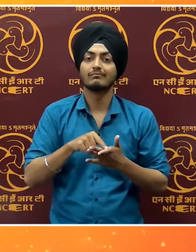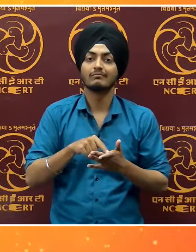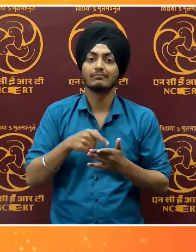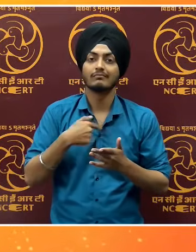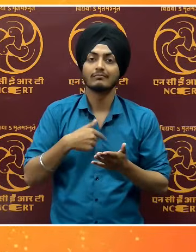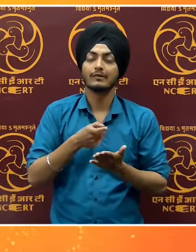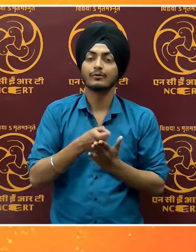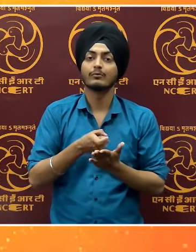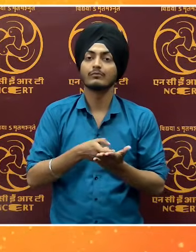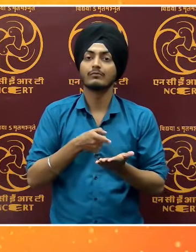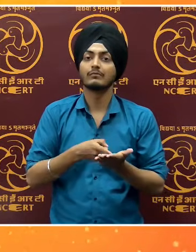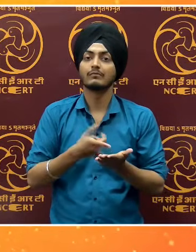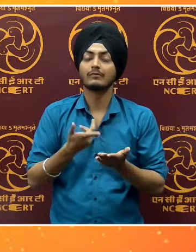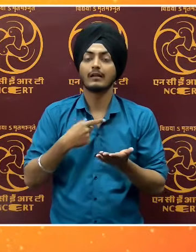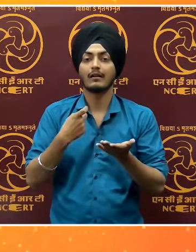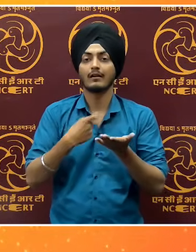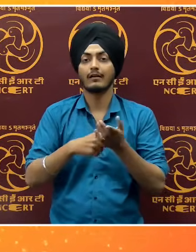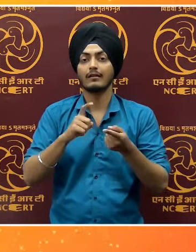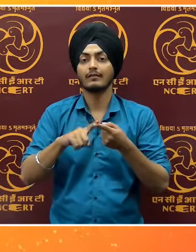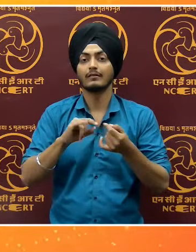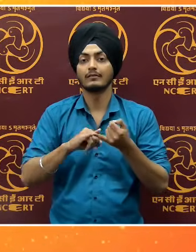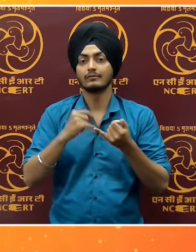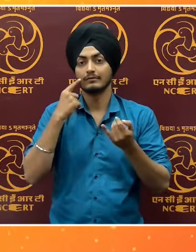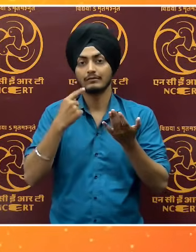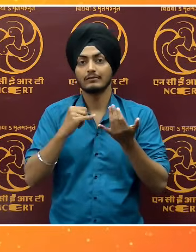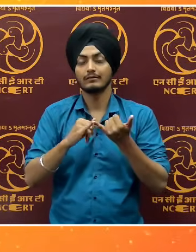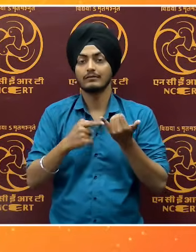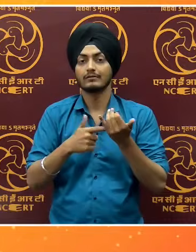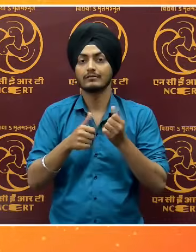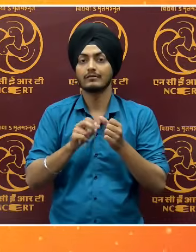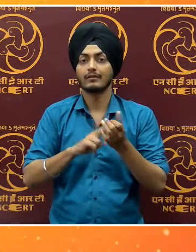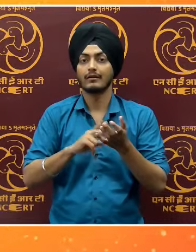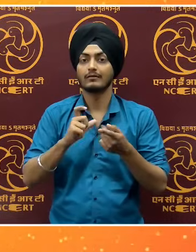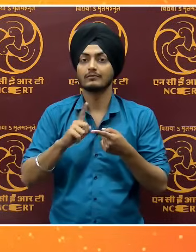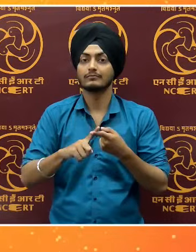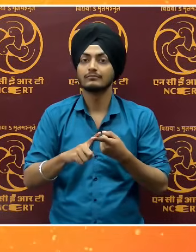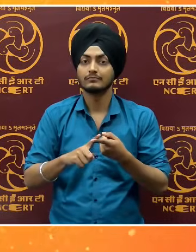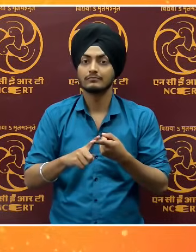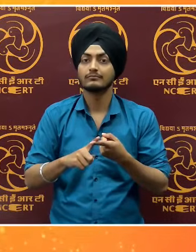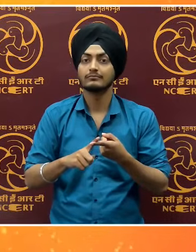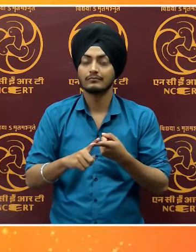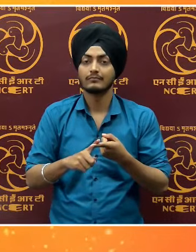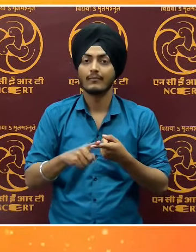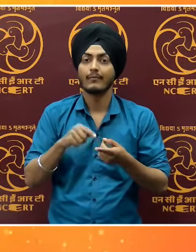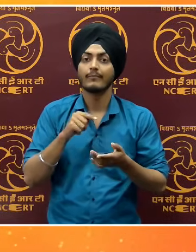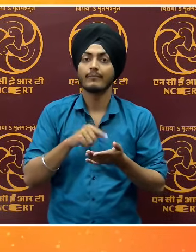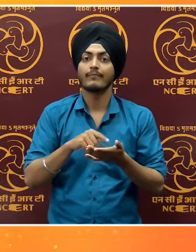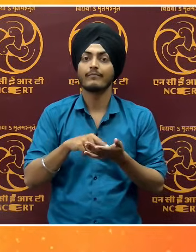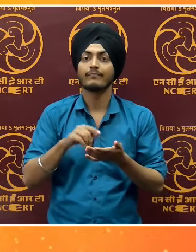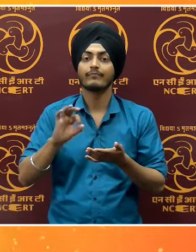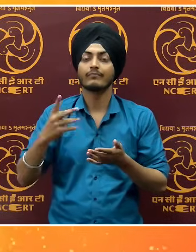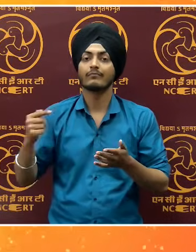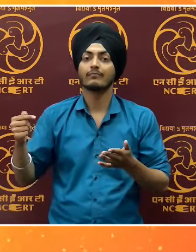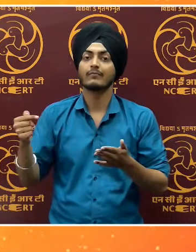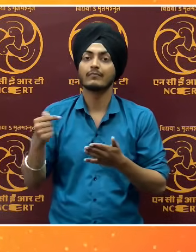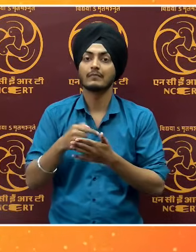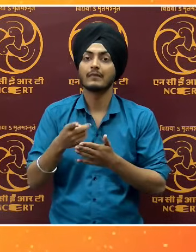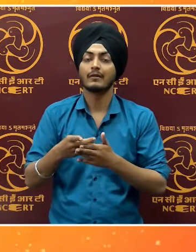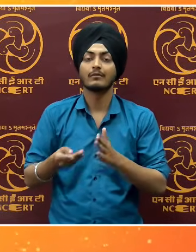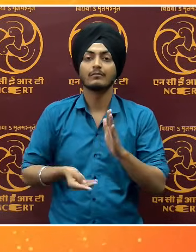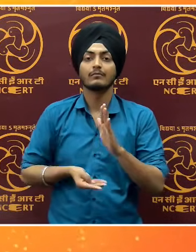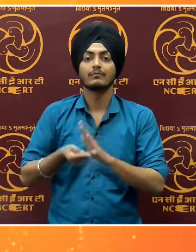called resistance. Here the resistance of the nichrome is greater than the resistance of torch is greater